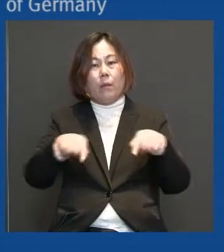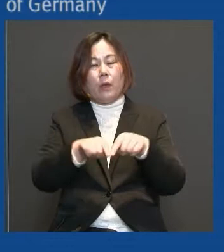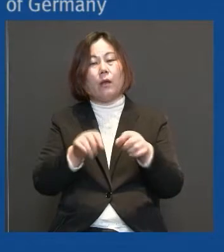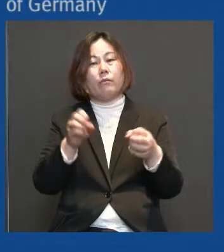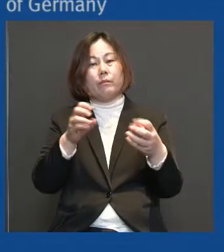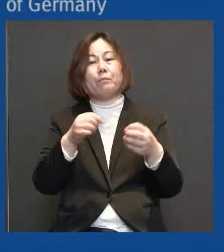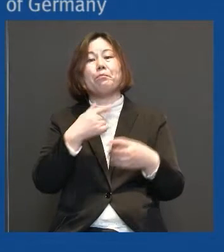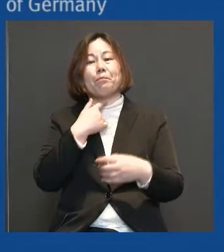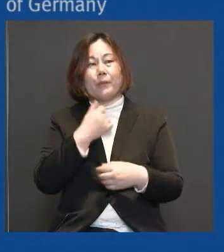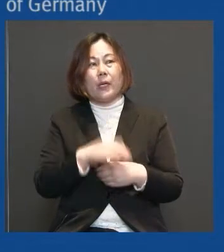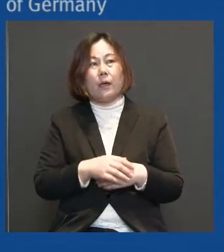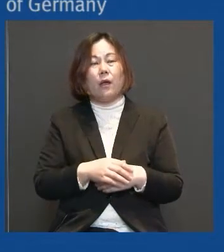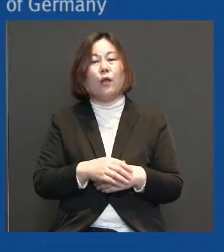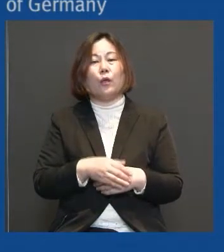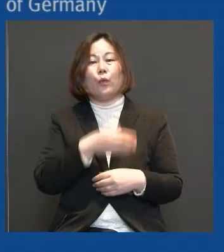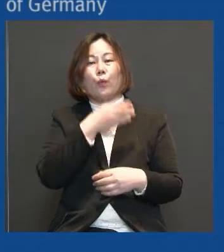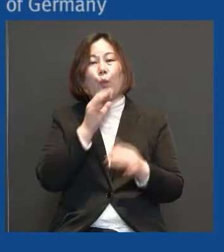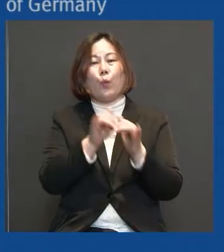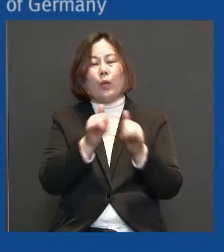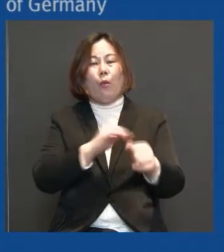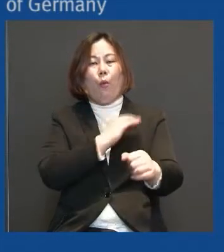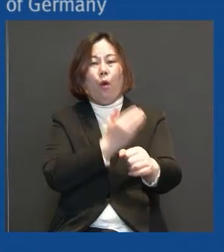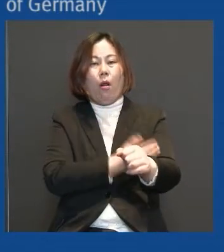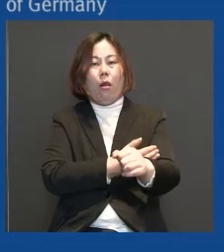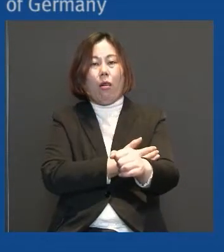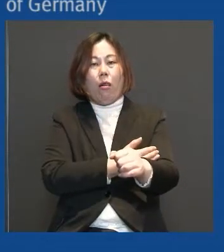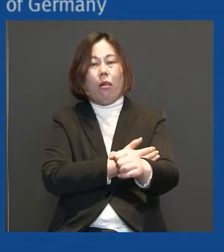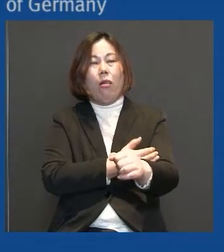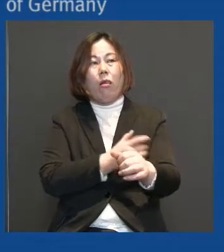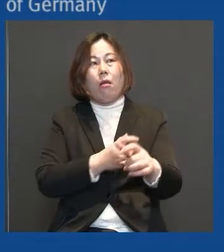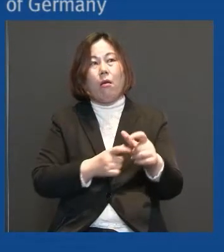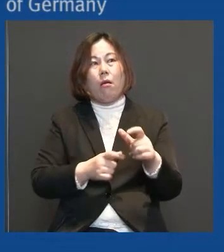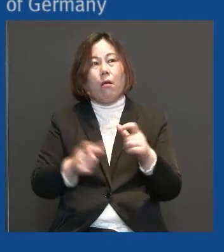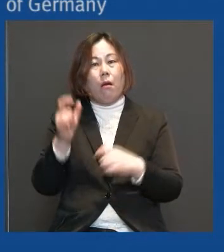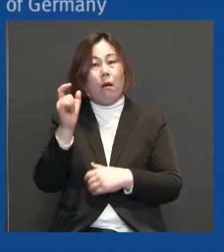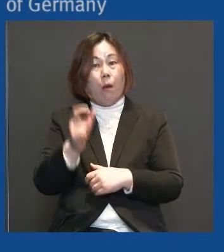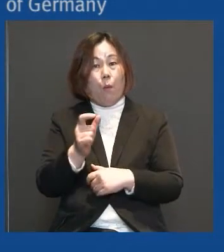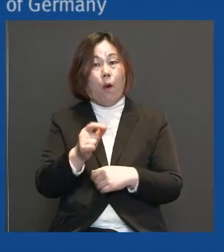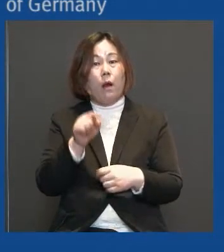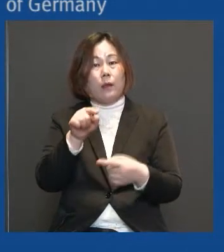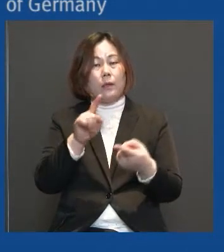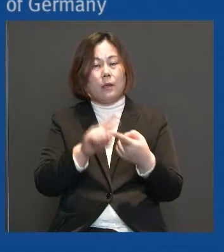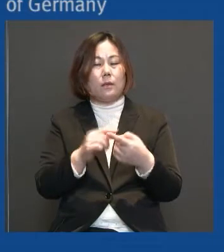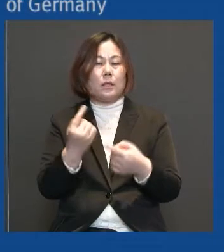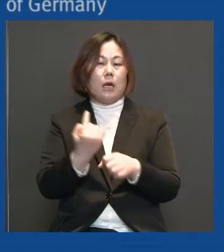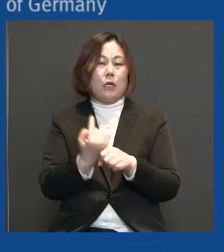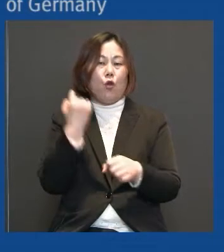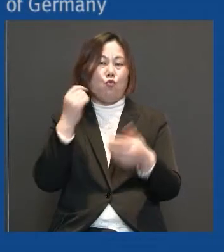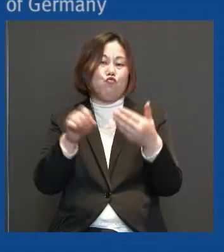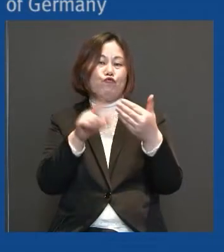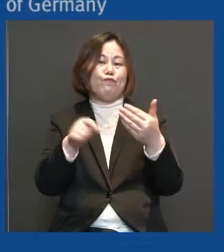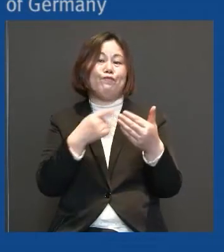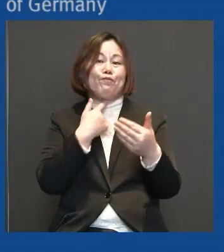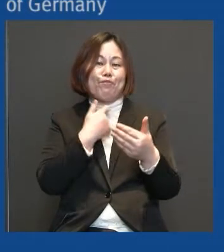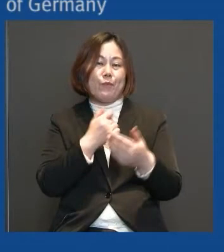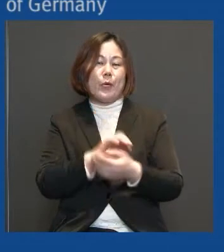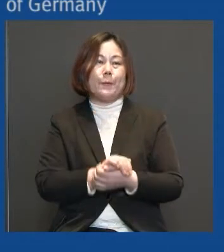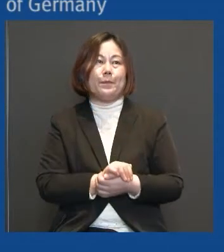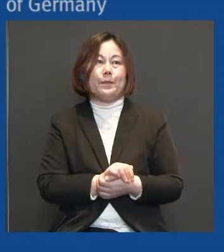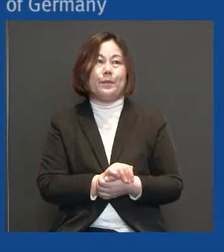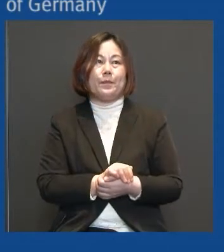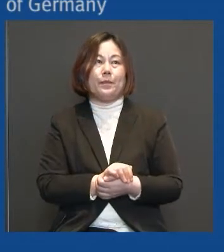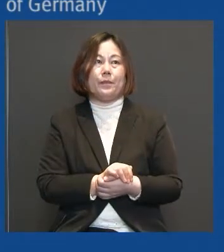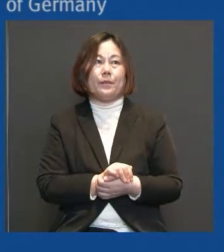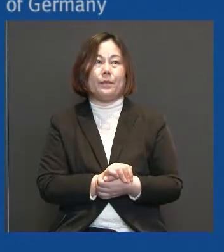The online conference last year, end of September, had more than 1,500 participants from over 60 states, including